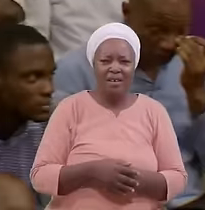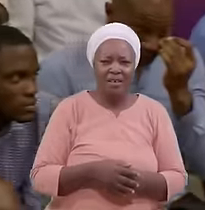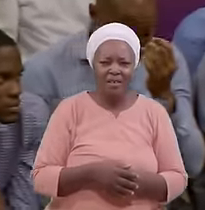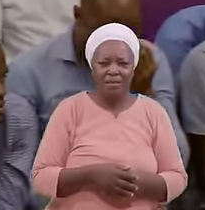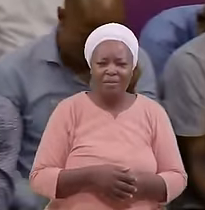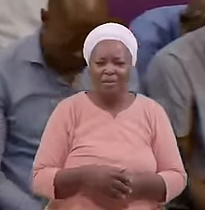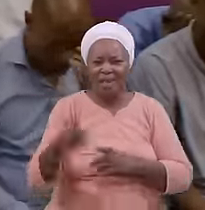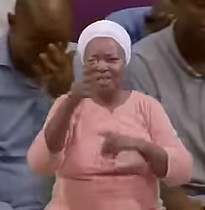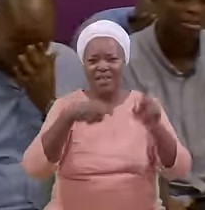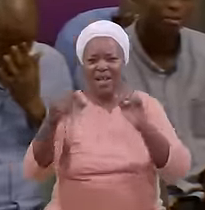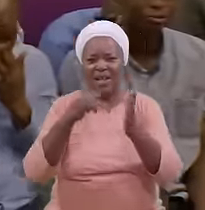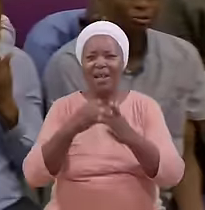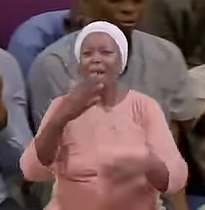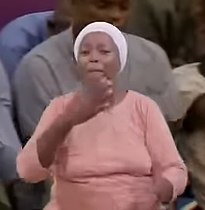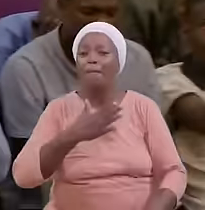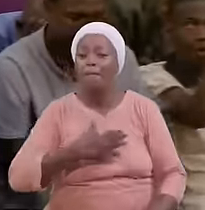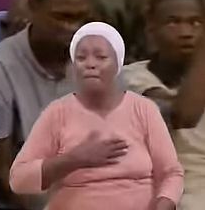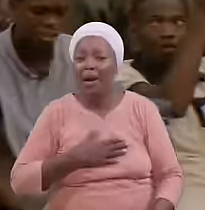My night of,